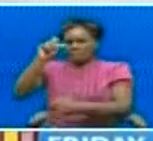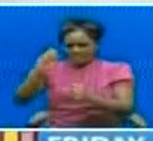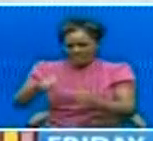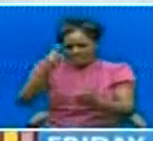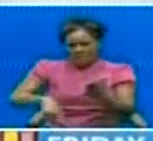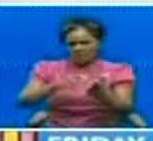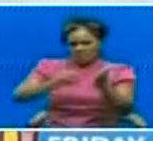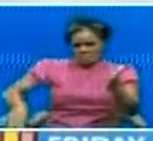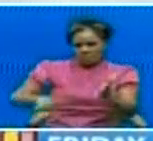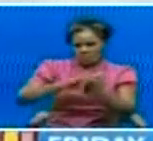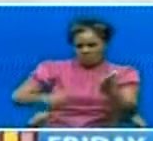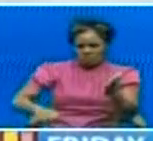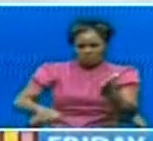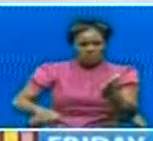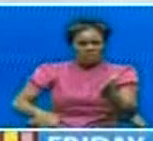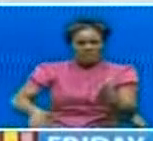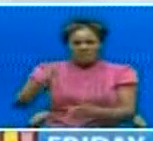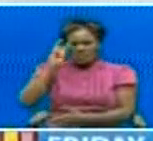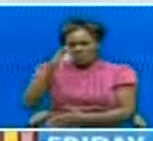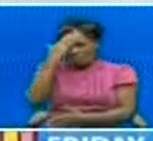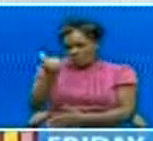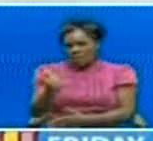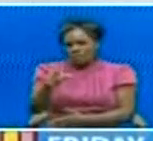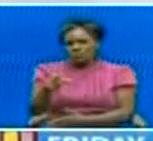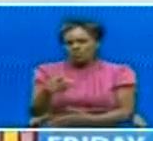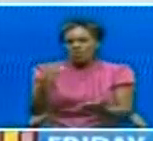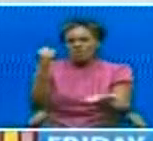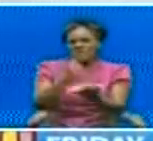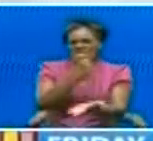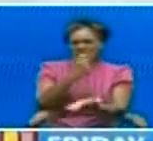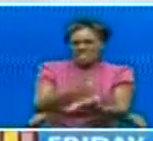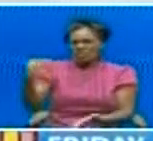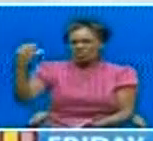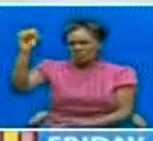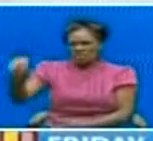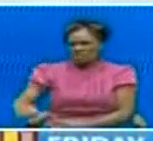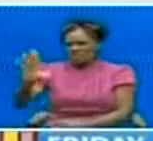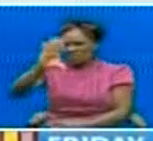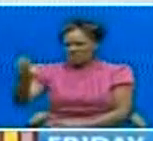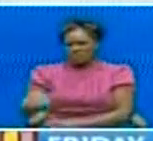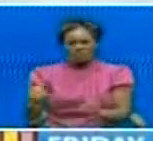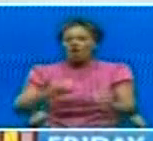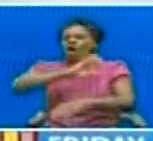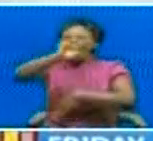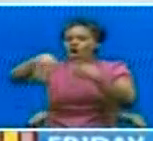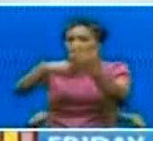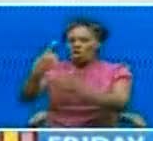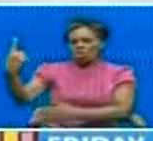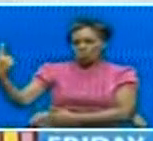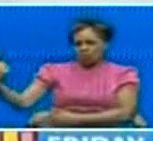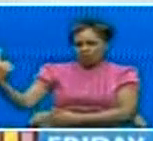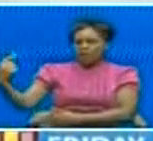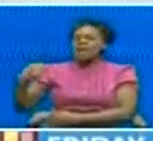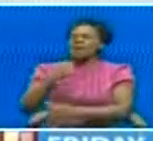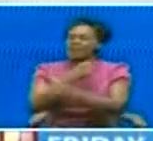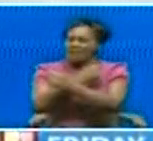them mm-hmm. down mm-hmm. and just be one. I don't see why I need a visa mm-hmm. to go to South Africa exactly. or Nigeria, yeah. because we're all one. And that's one thing